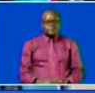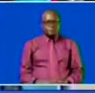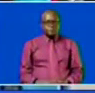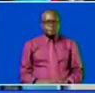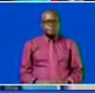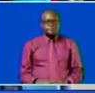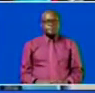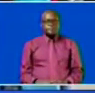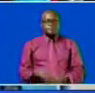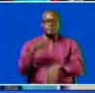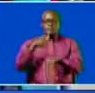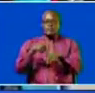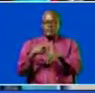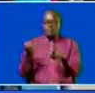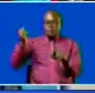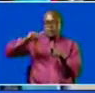When you raise wage